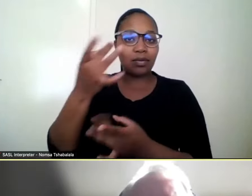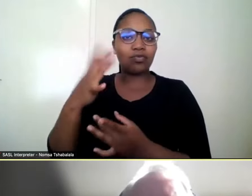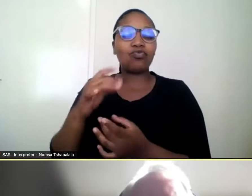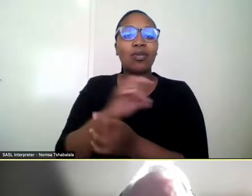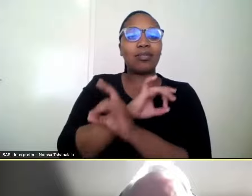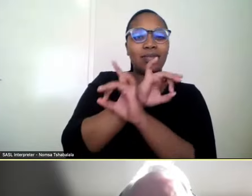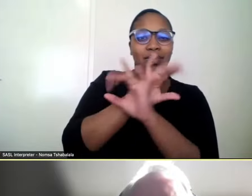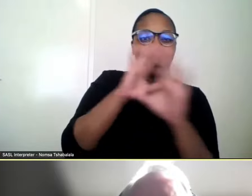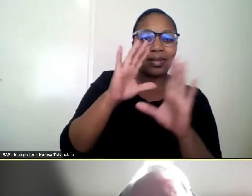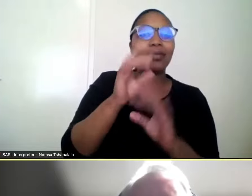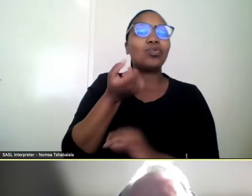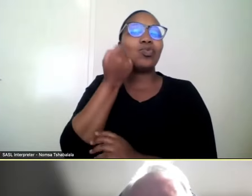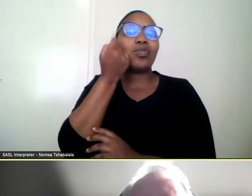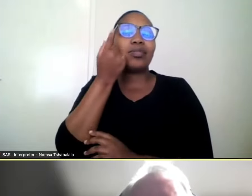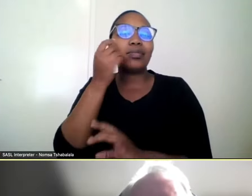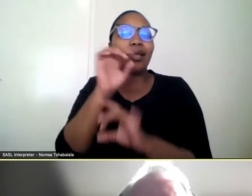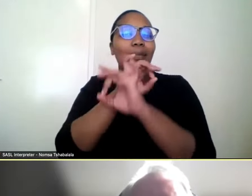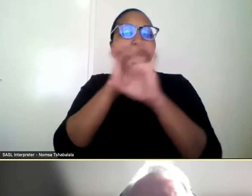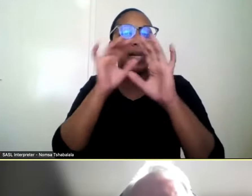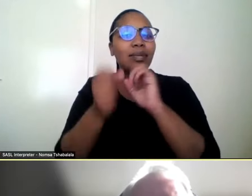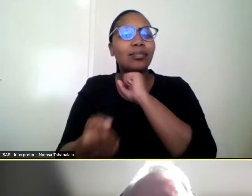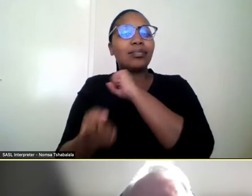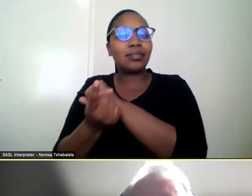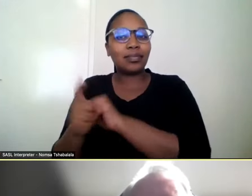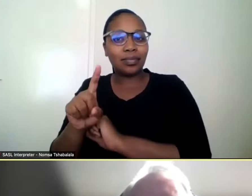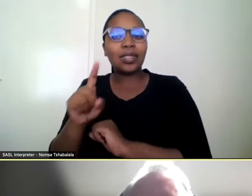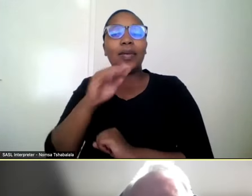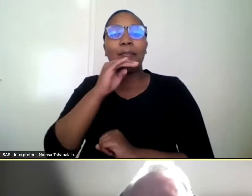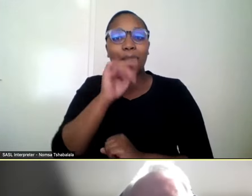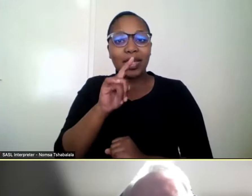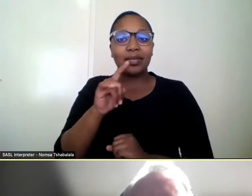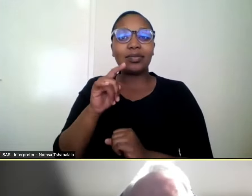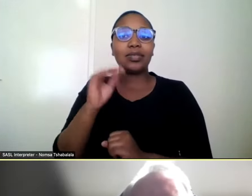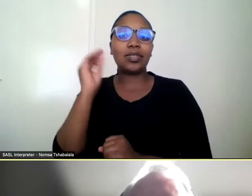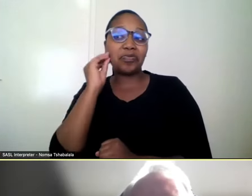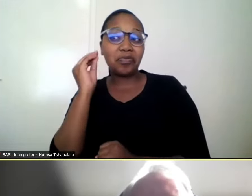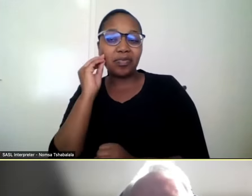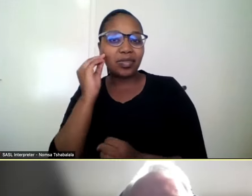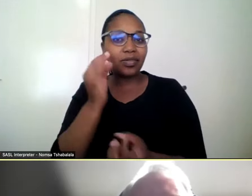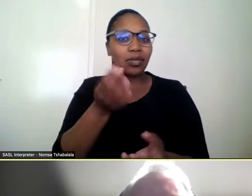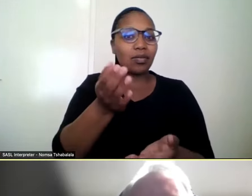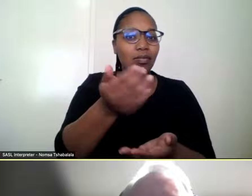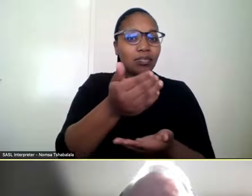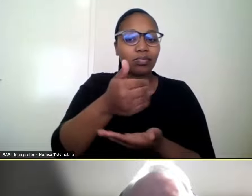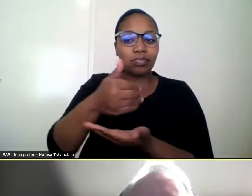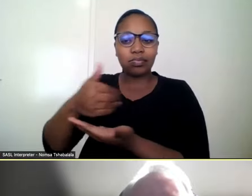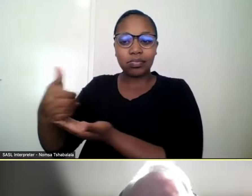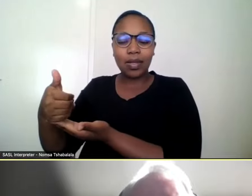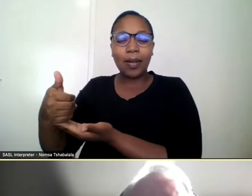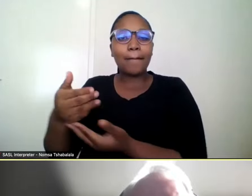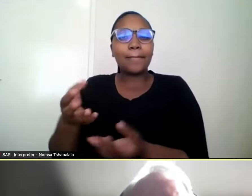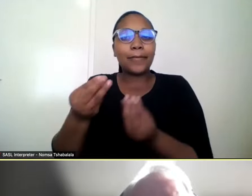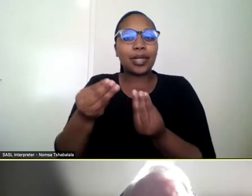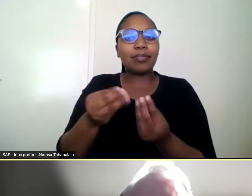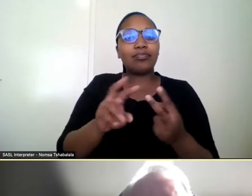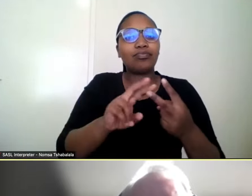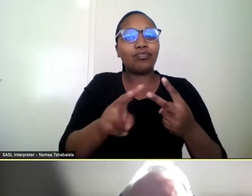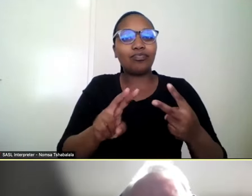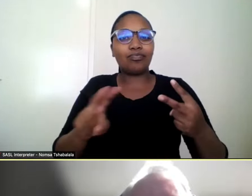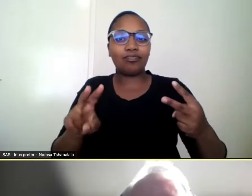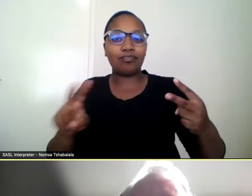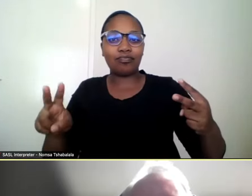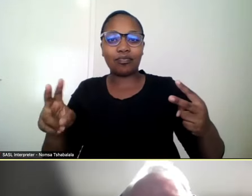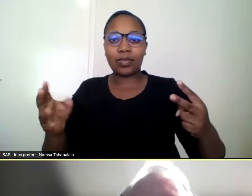happening. And so it's the different strands of the data, and they each tell you something slightly